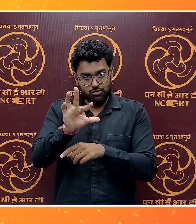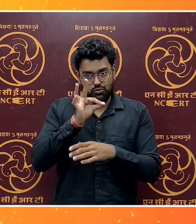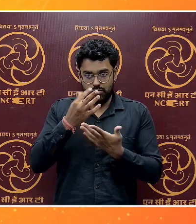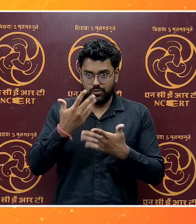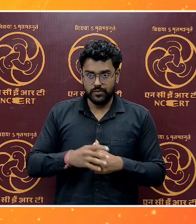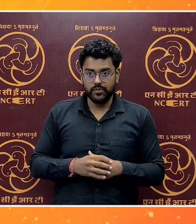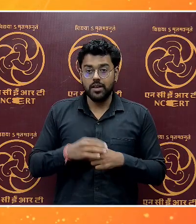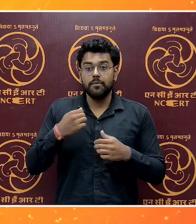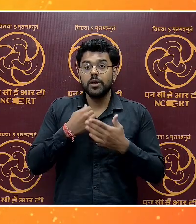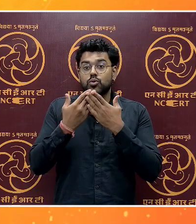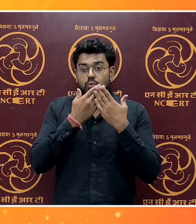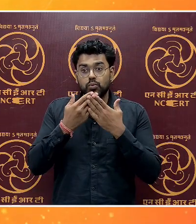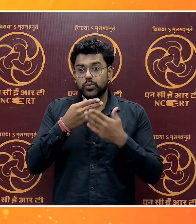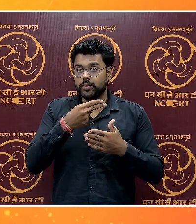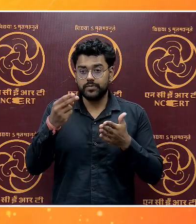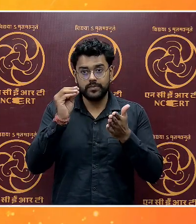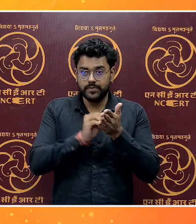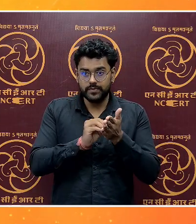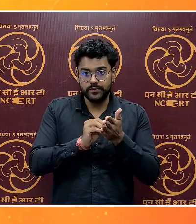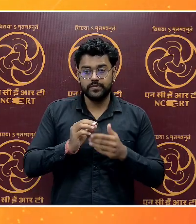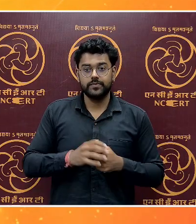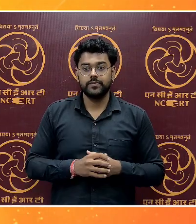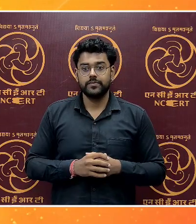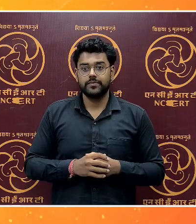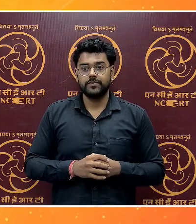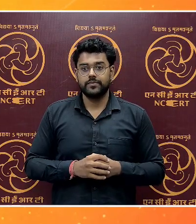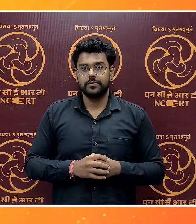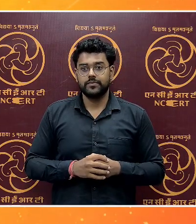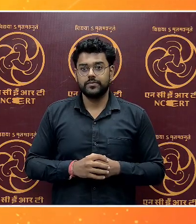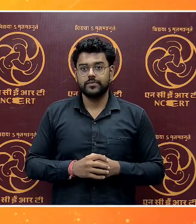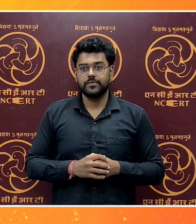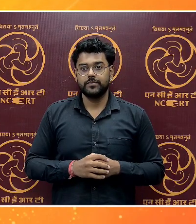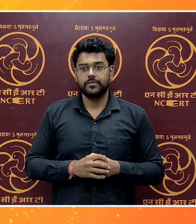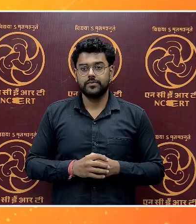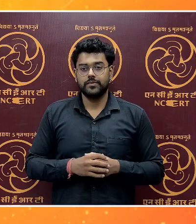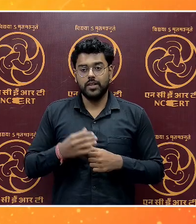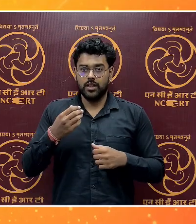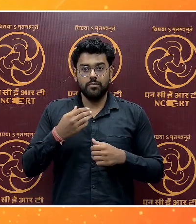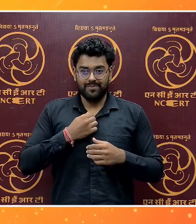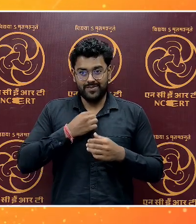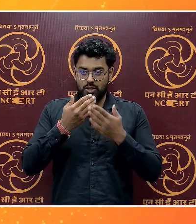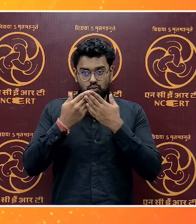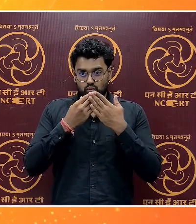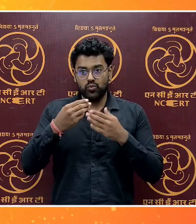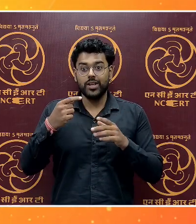and then my school UDIS ID will be this, and I can put my school email ID here.